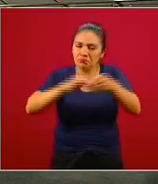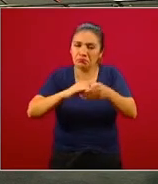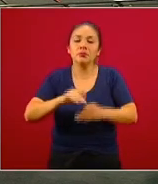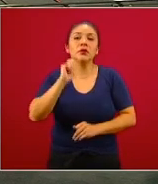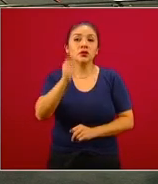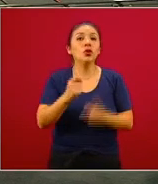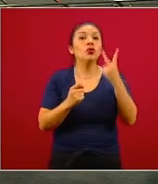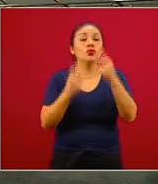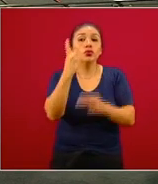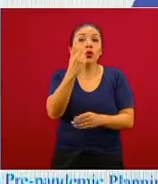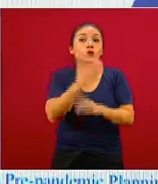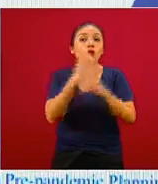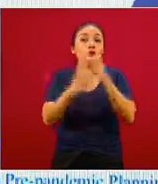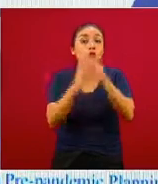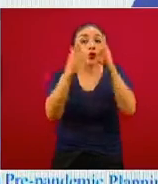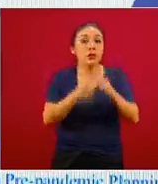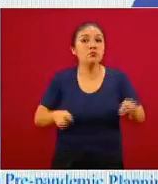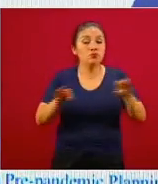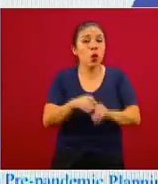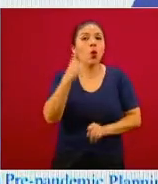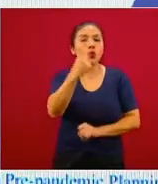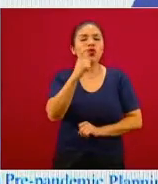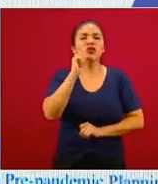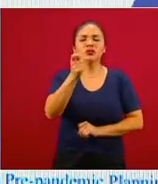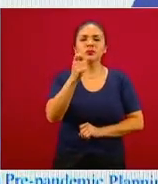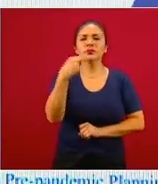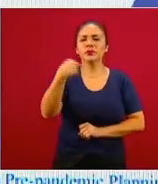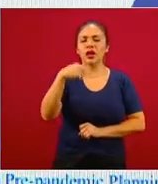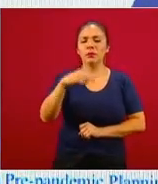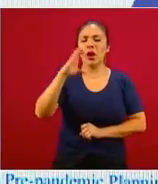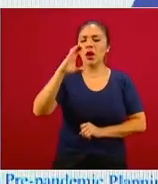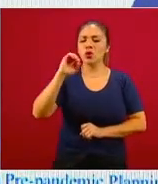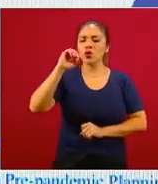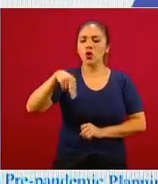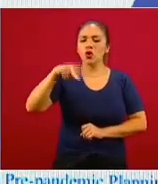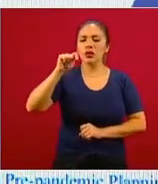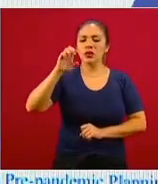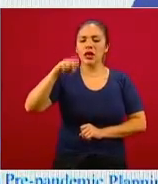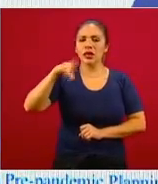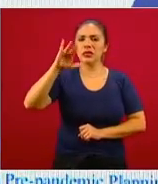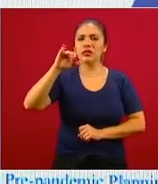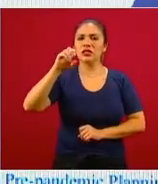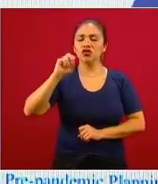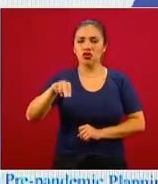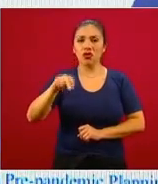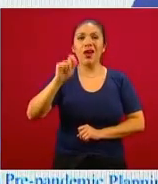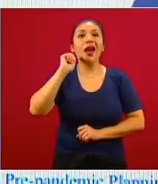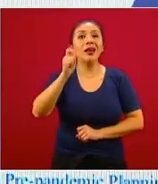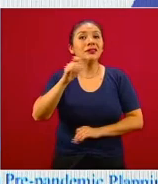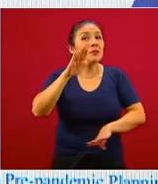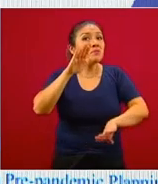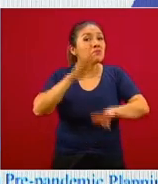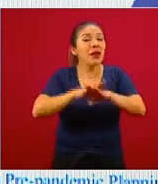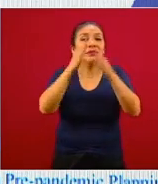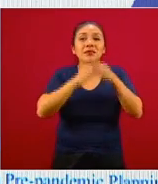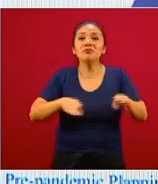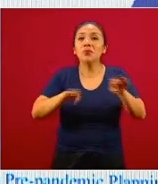scale, then we call it a pandemic. There are two important aspects. One of them is the contagion,